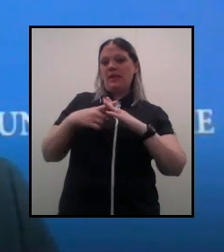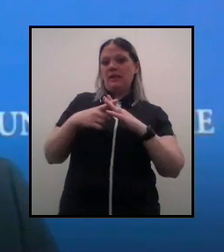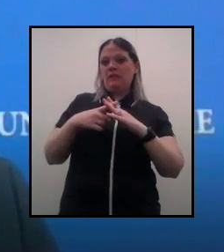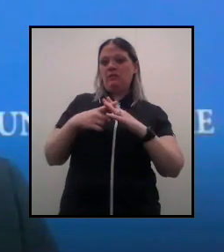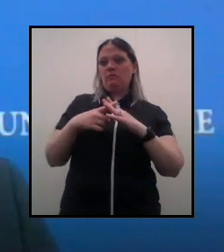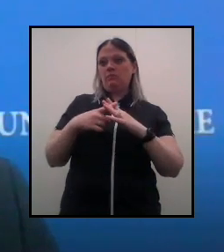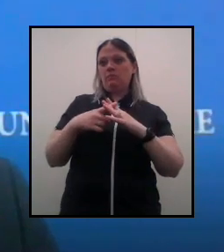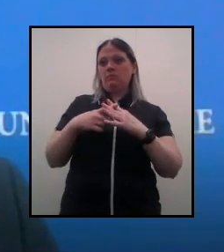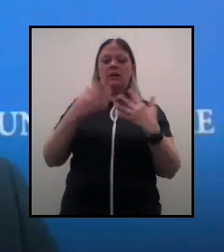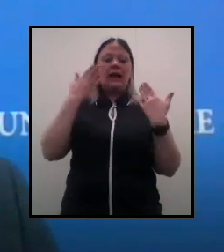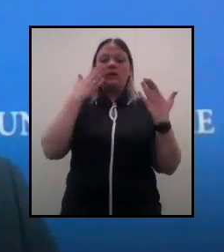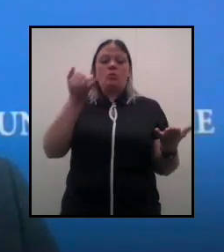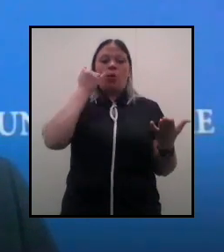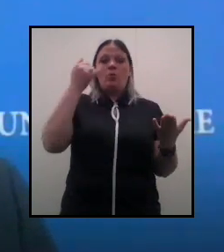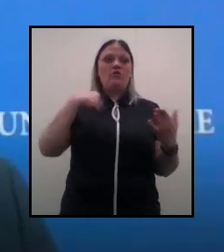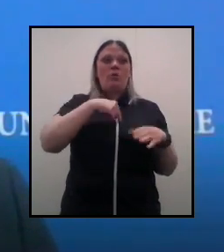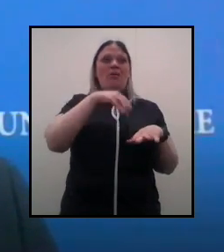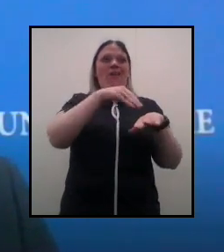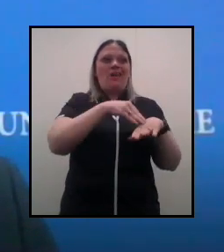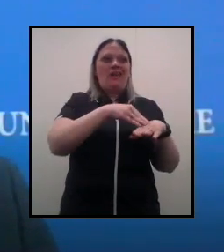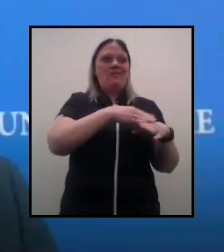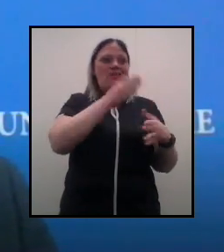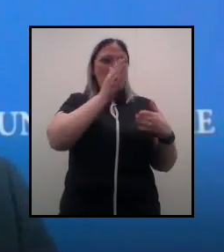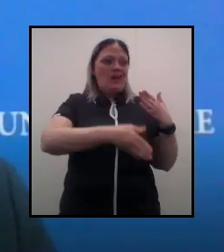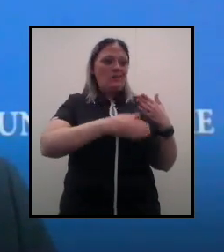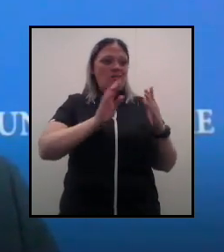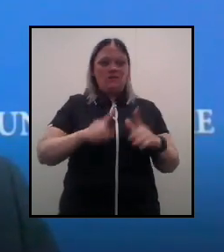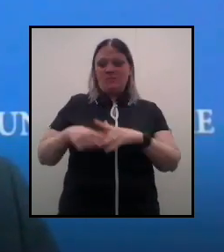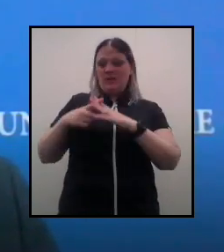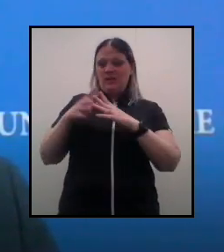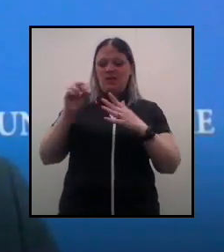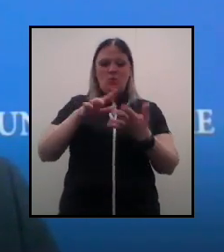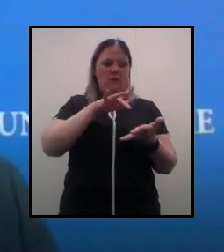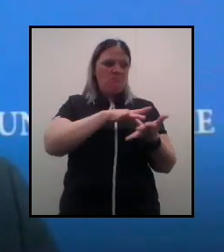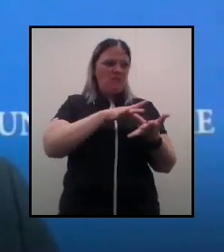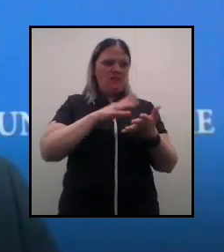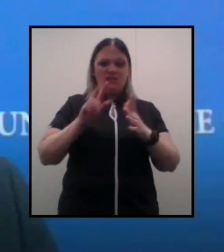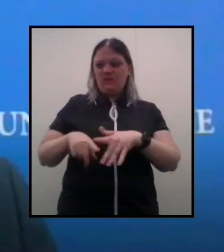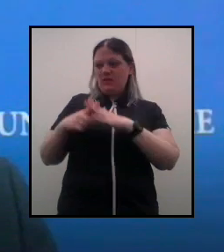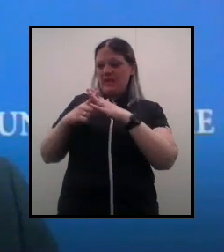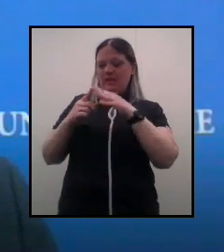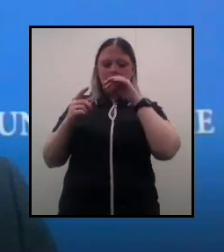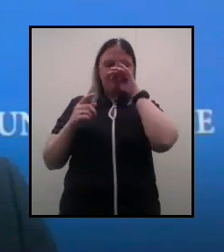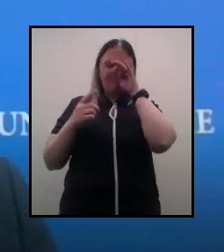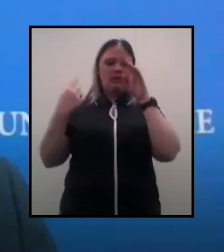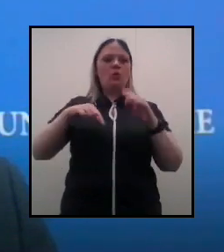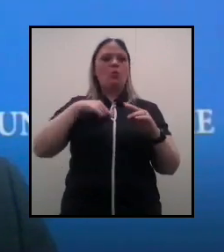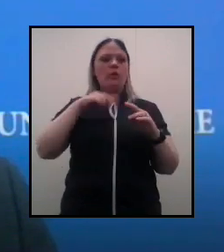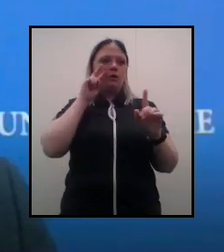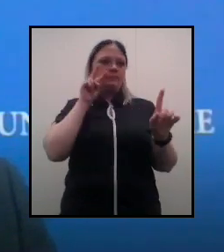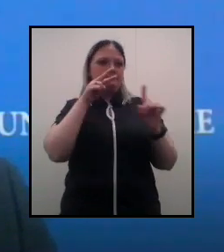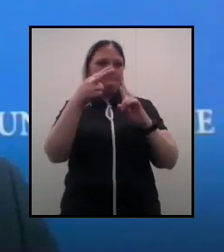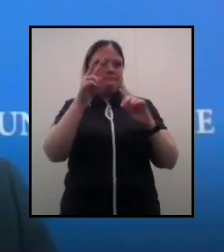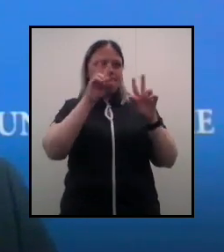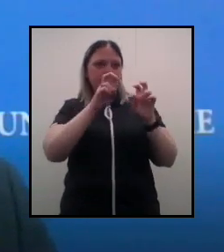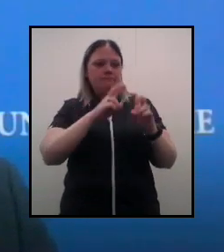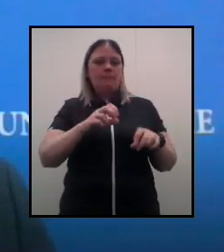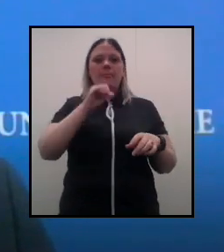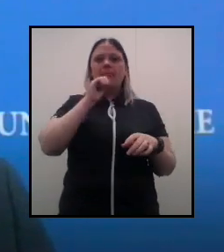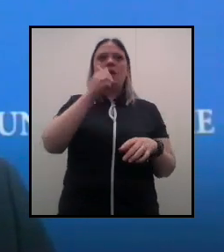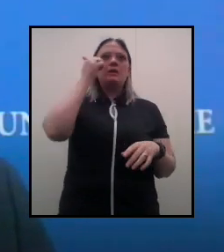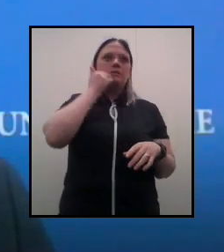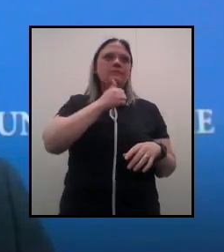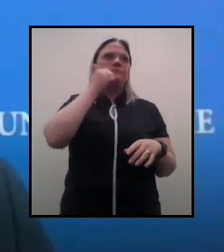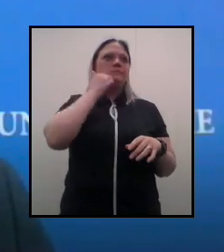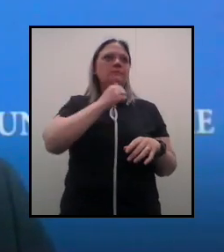don't know if we're even at the end of the beginning yet, or if we're somewhere in the middle of the beginning. But we're looking at this not as just on a day-by-day